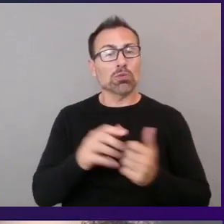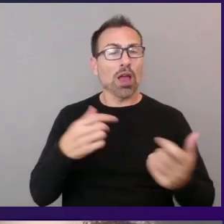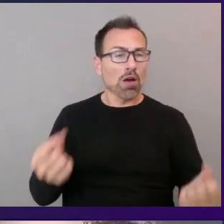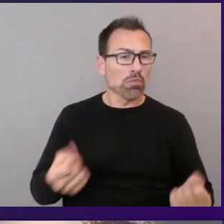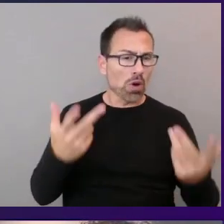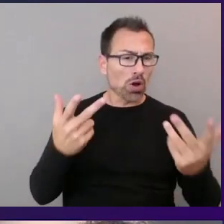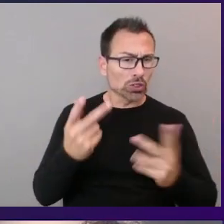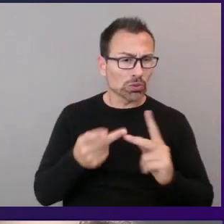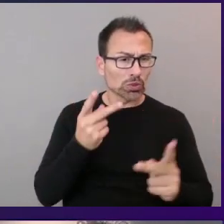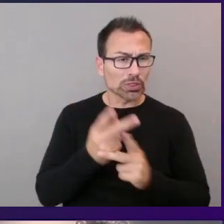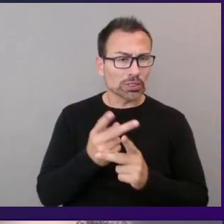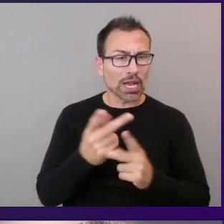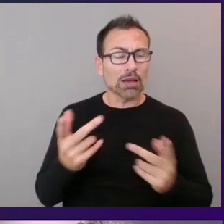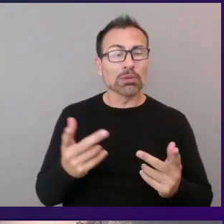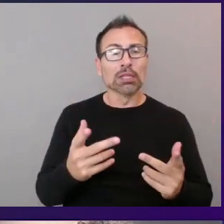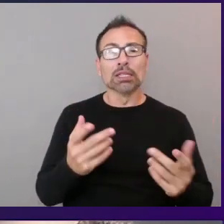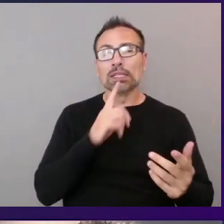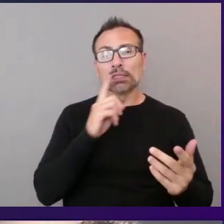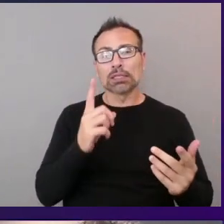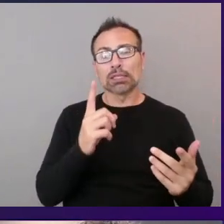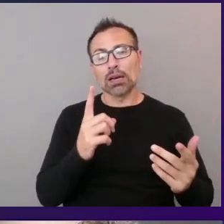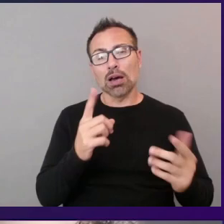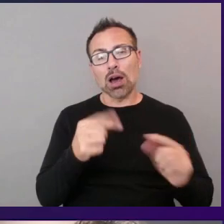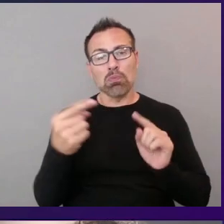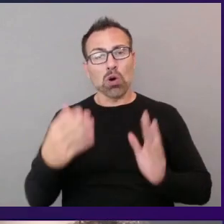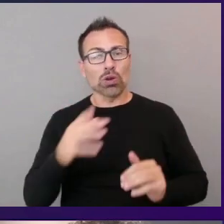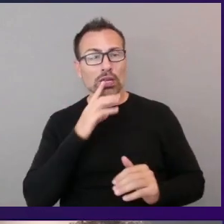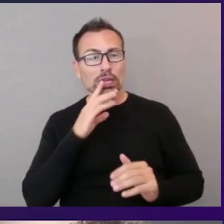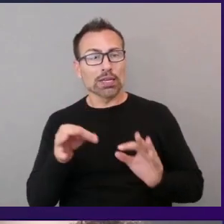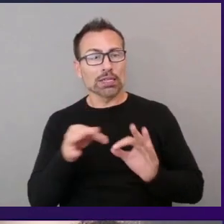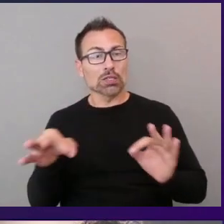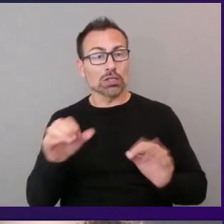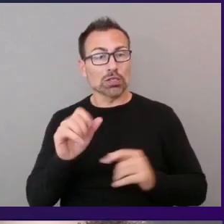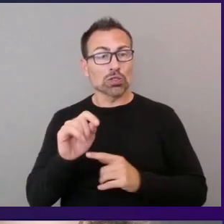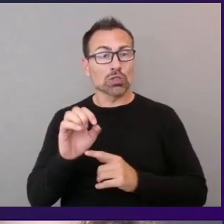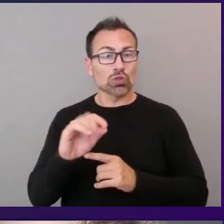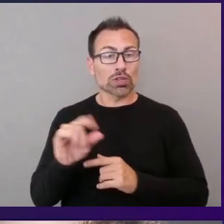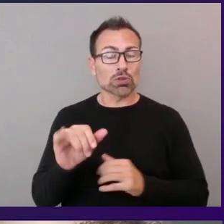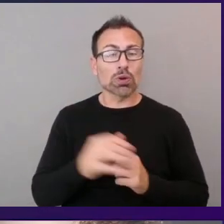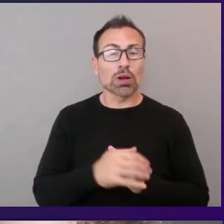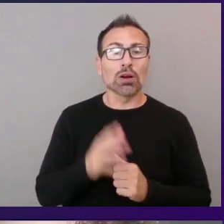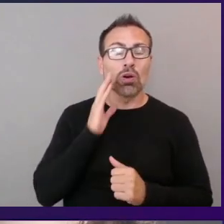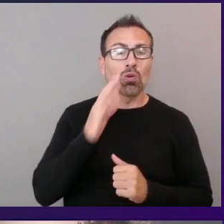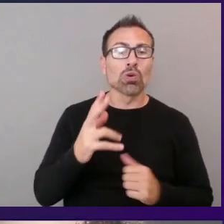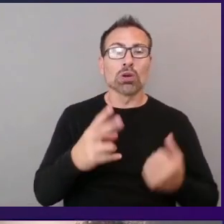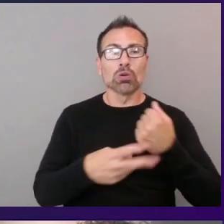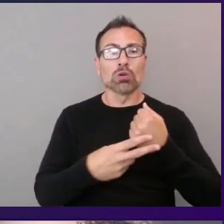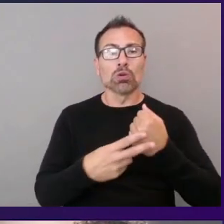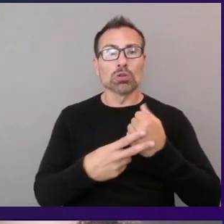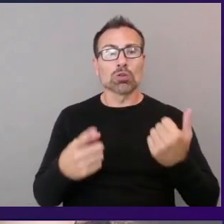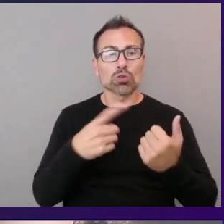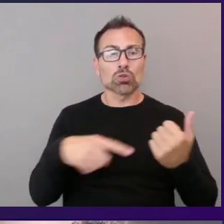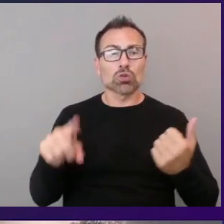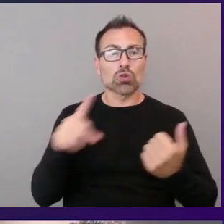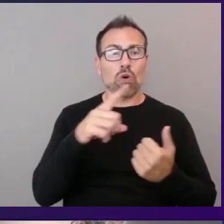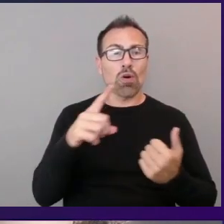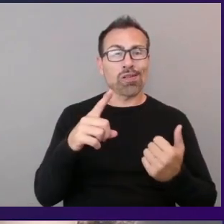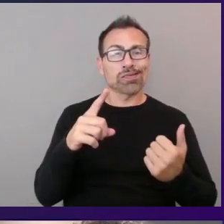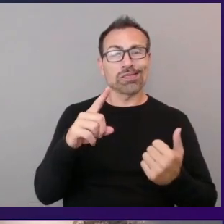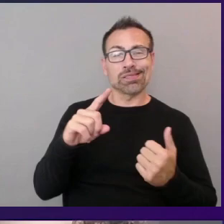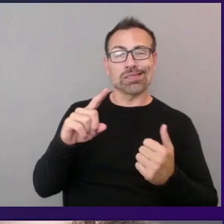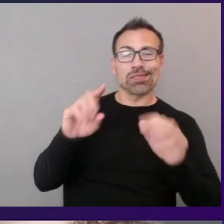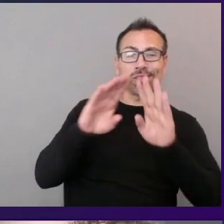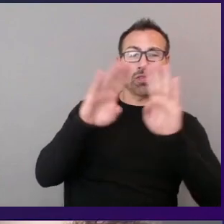is a string as well. We will store in the cloud the status of the board. The board definitely not a string, not an integer, not a float. It's a